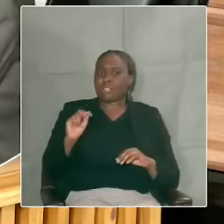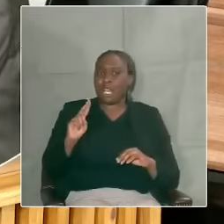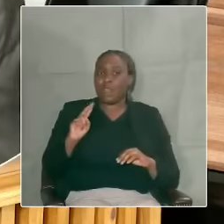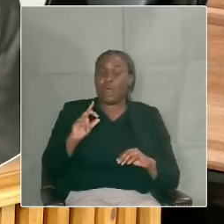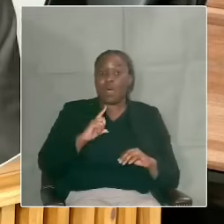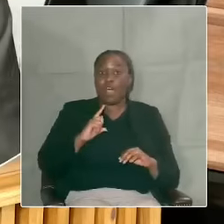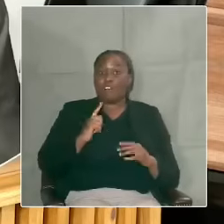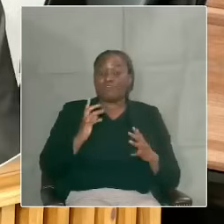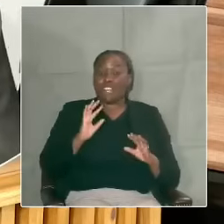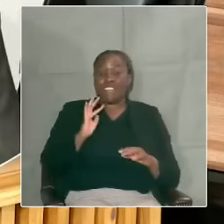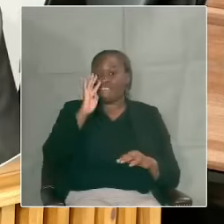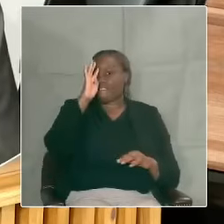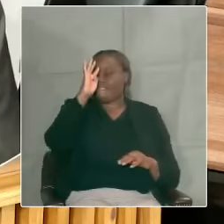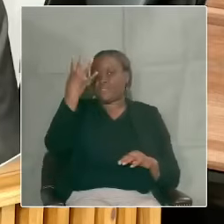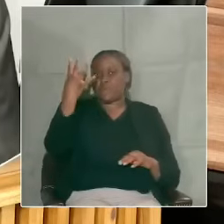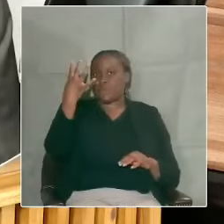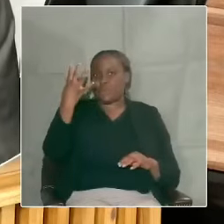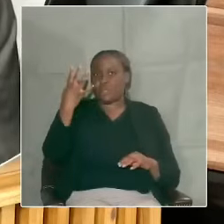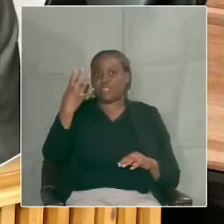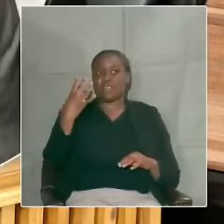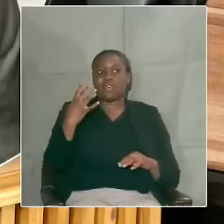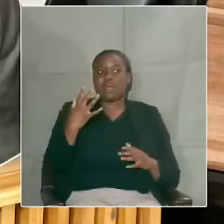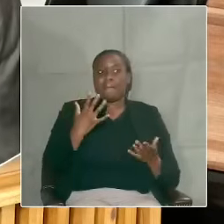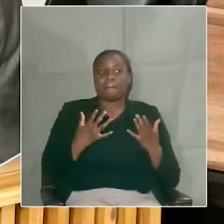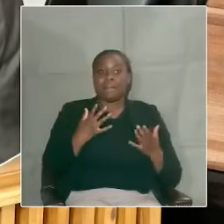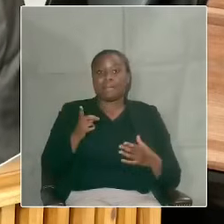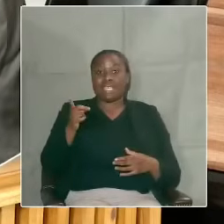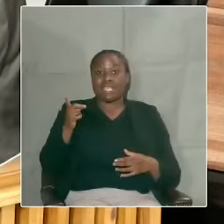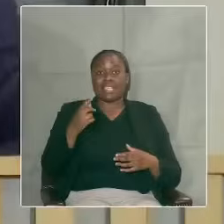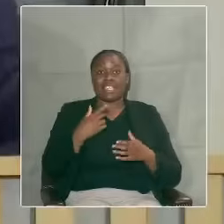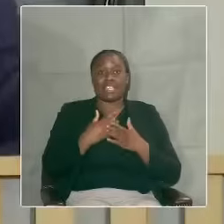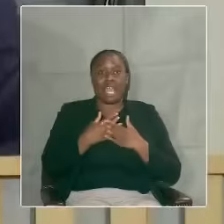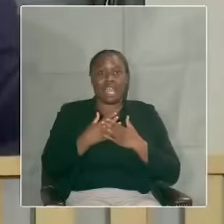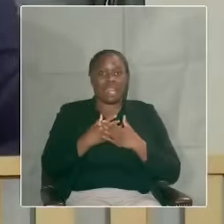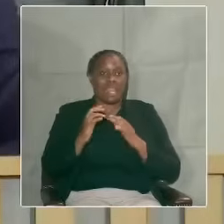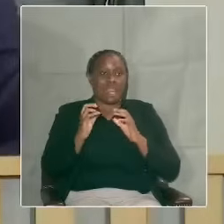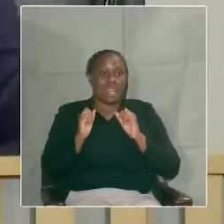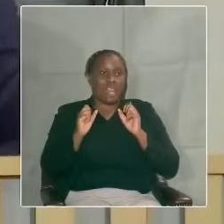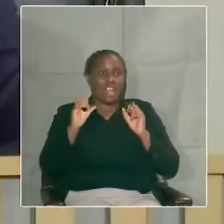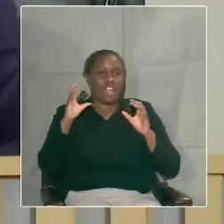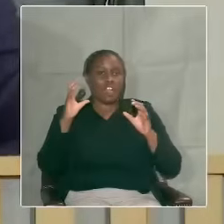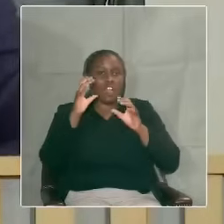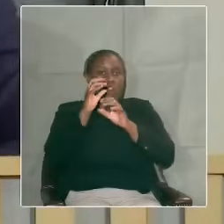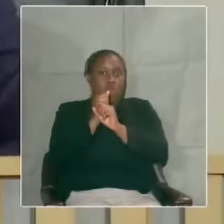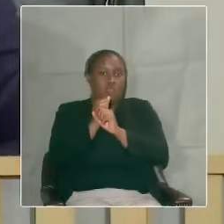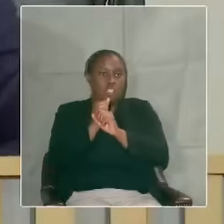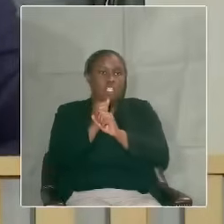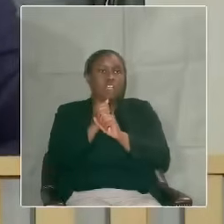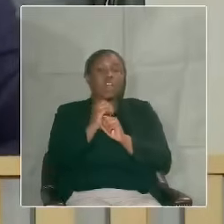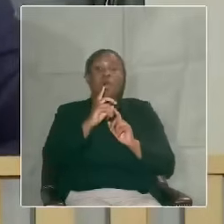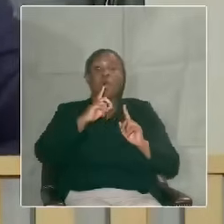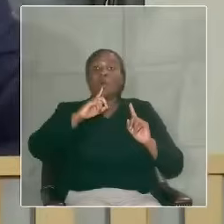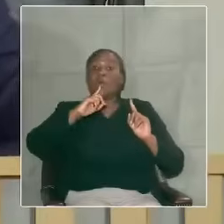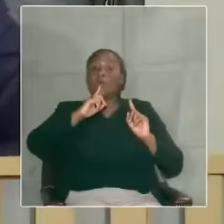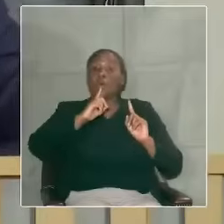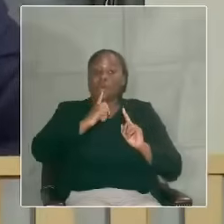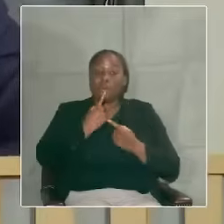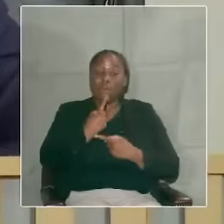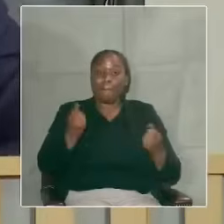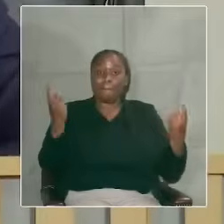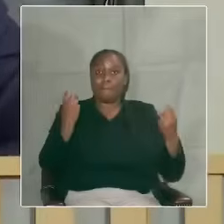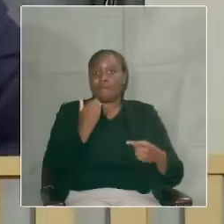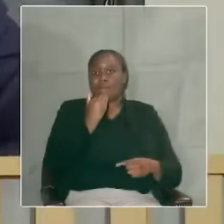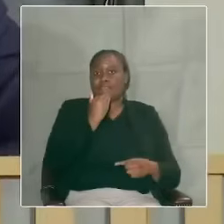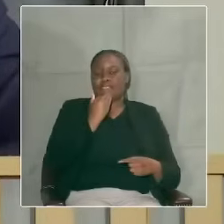because it's almost 4 o'clock, if the General can just conclude by letting us know who issued that directive referred to them.